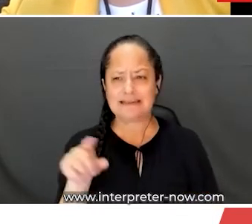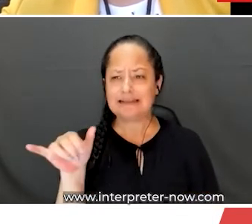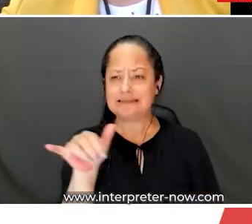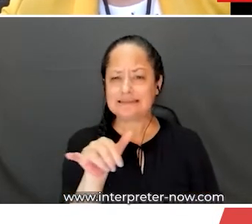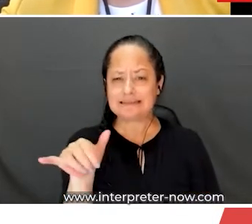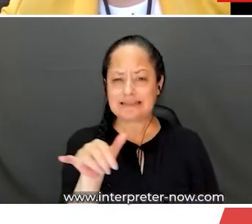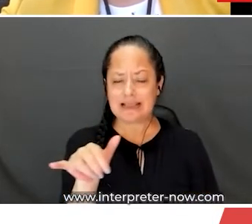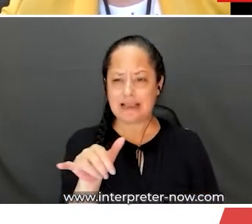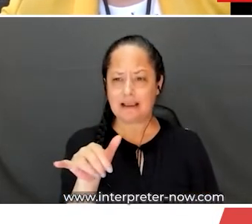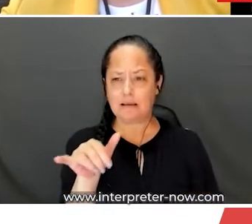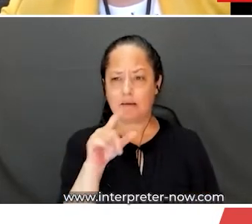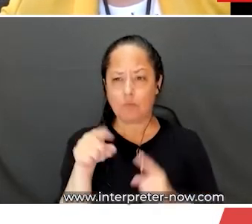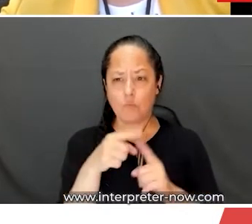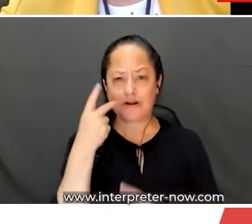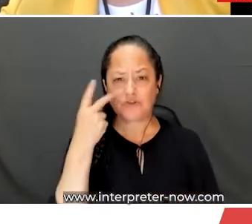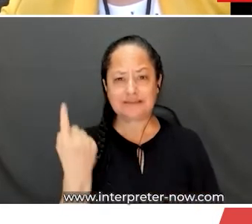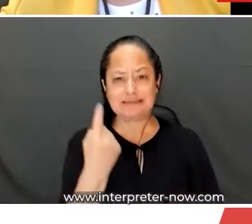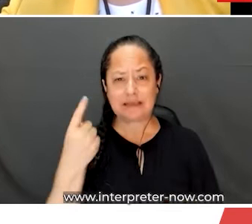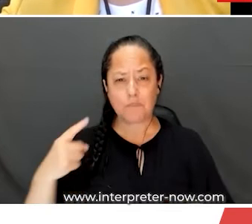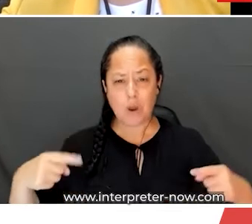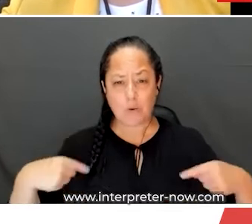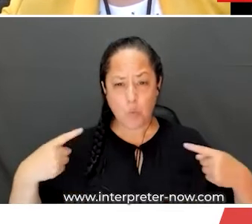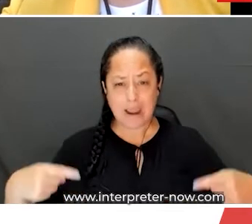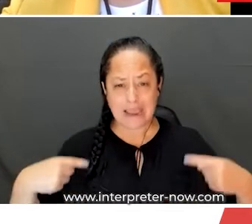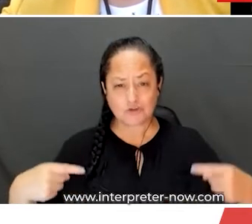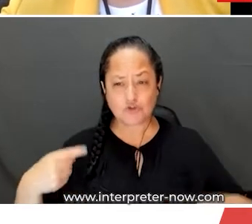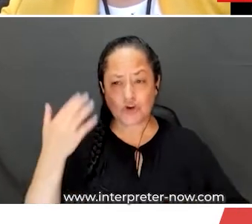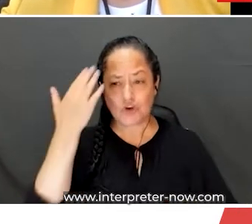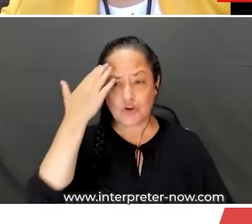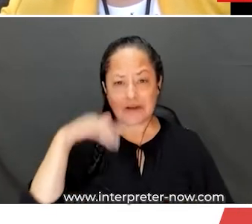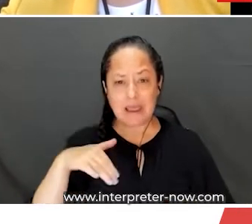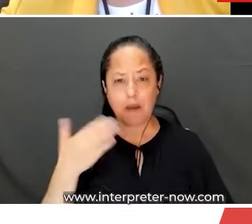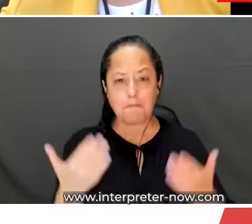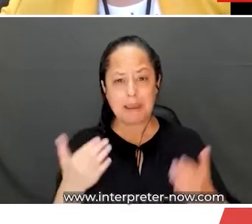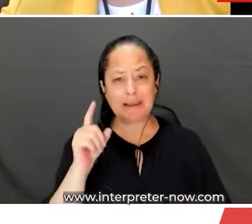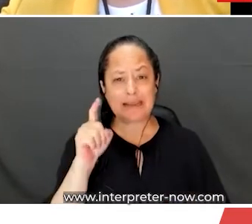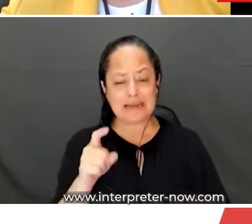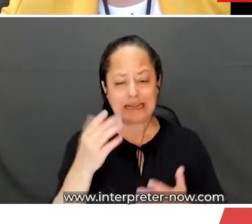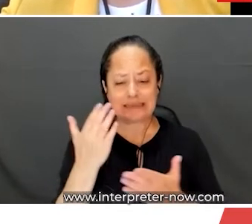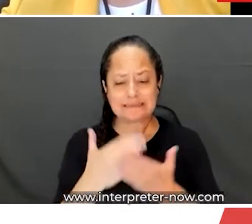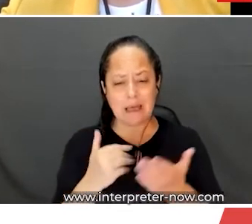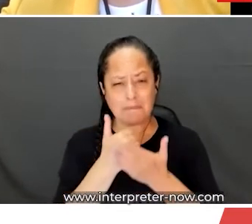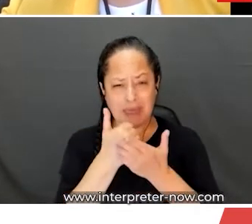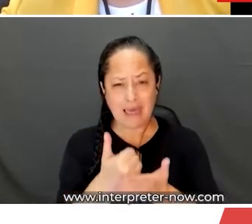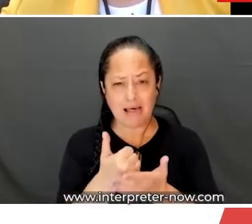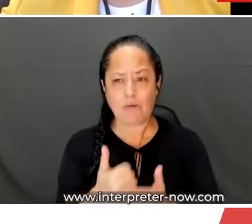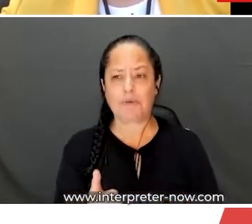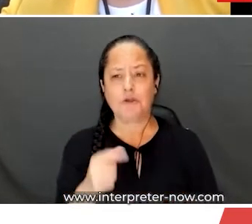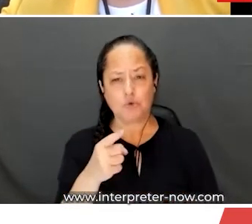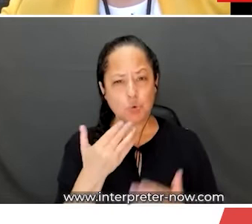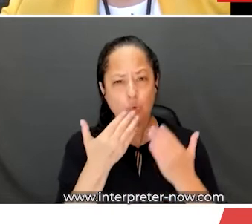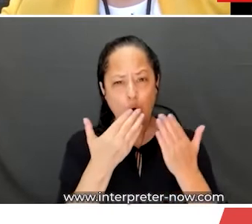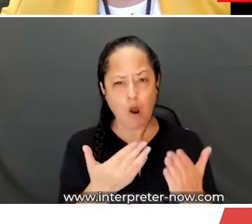that when you see someone on a wheelchair, you know that maybe they may need certain help, or you offer